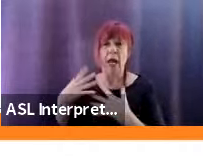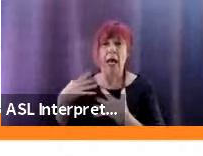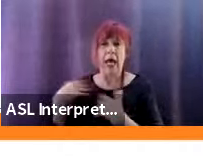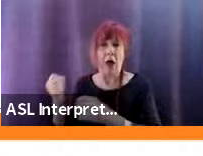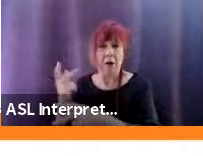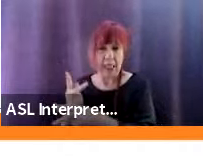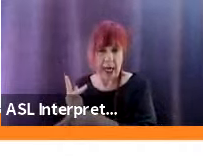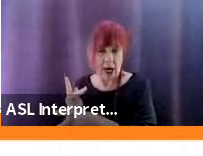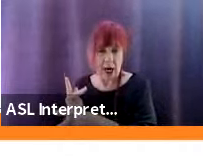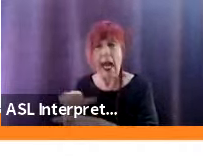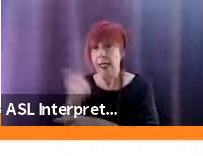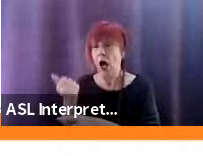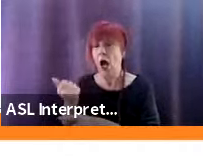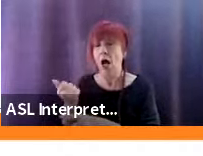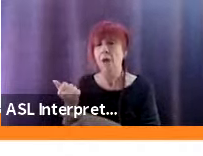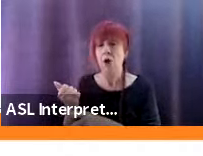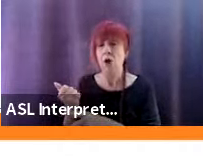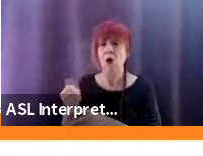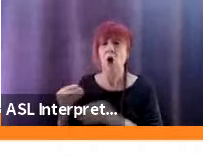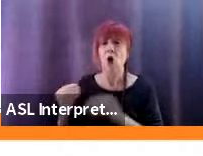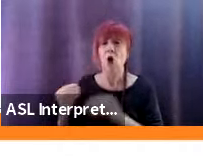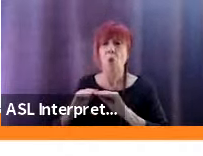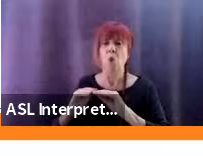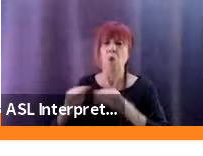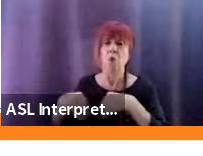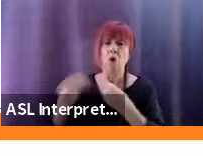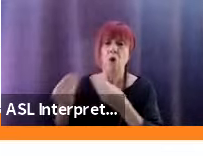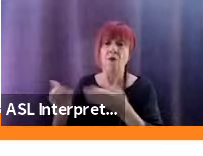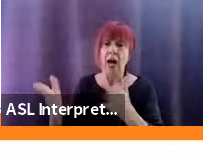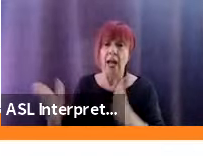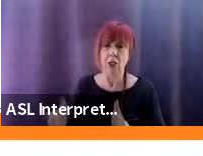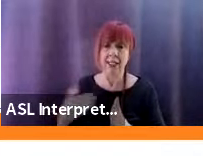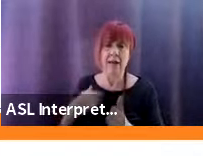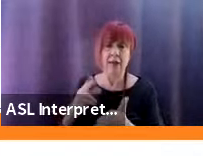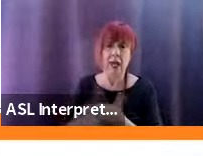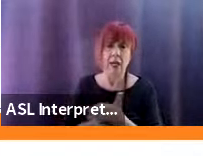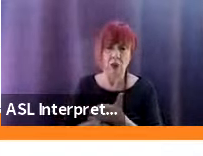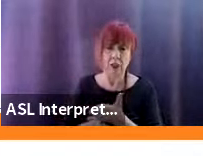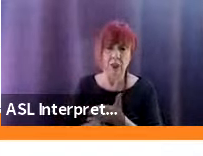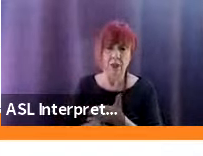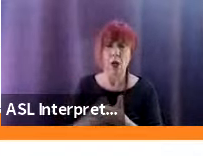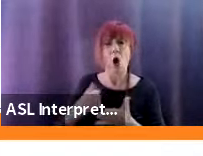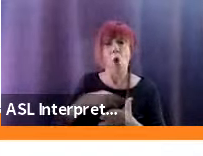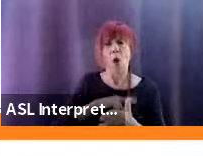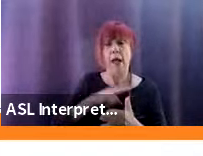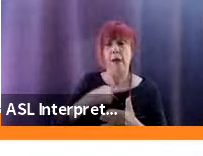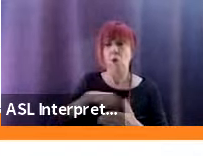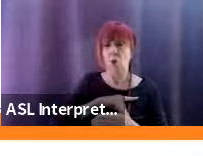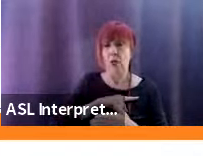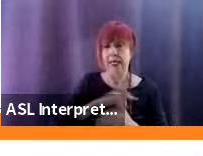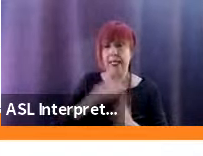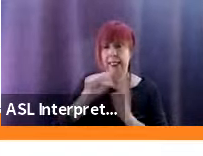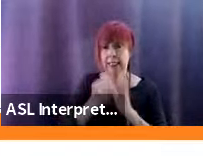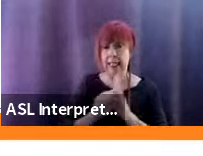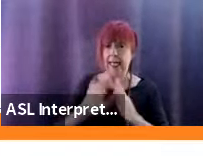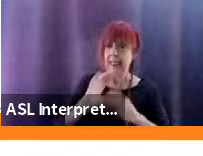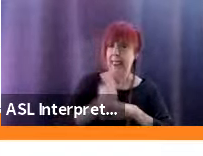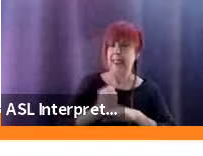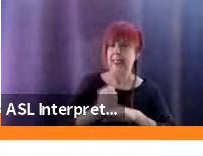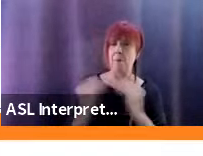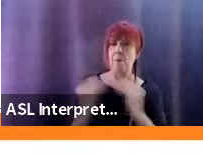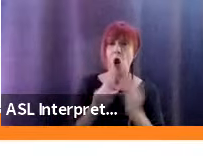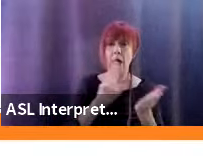other major providers with whom we have a direct contract. As the state establishes more direct contracts in each jurisdiction, there will be